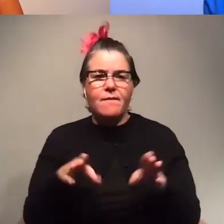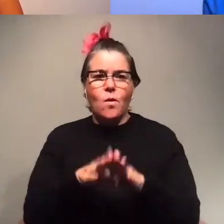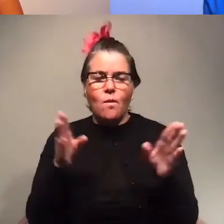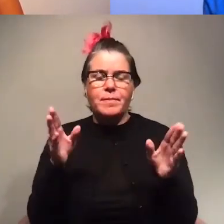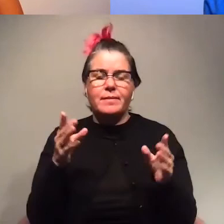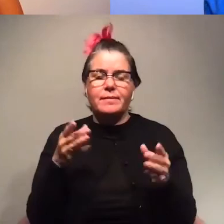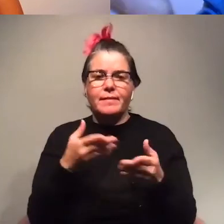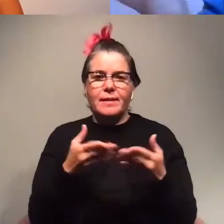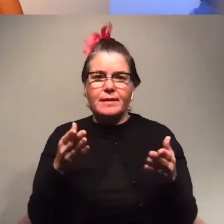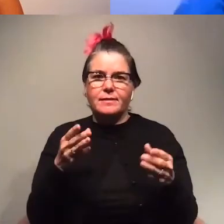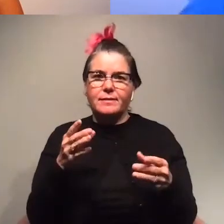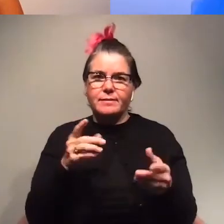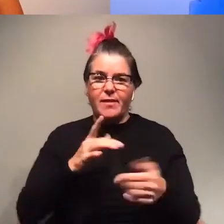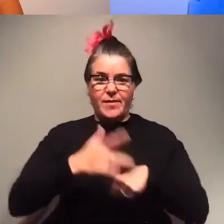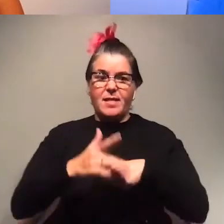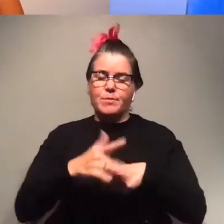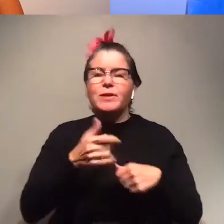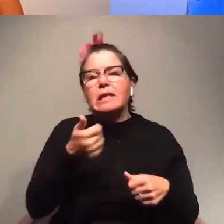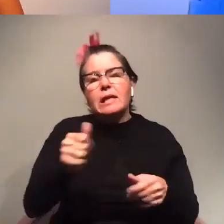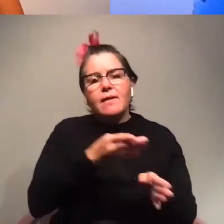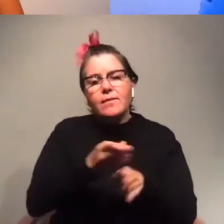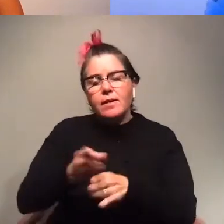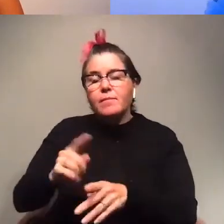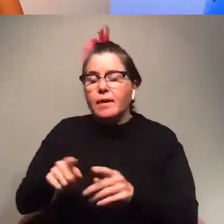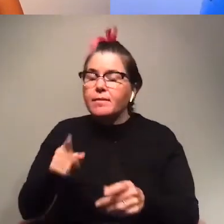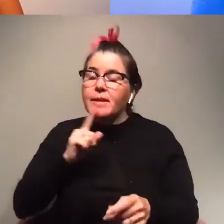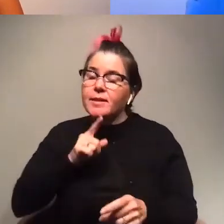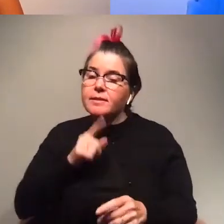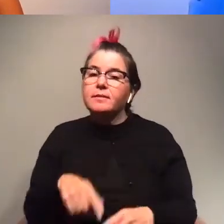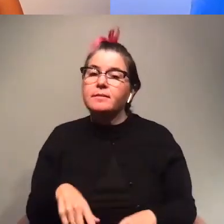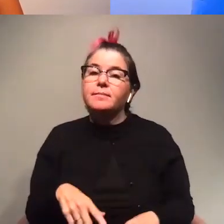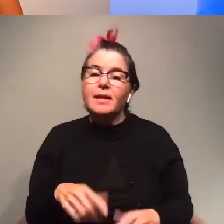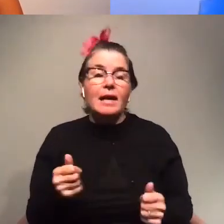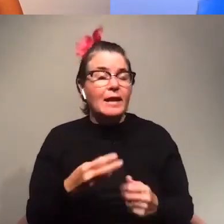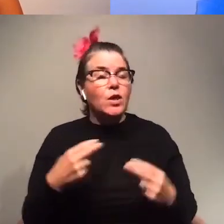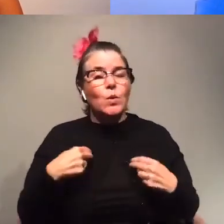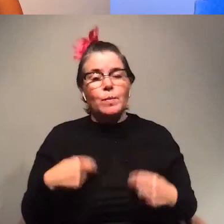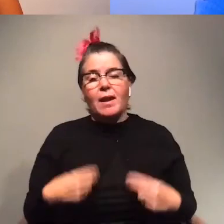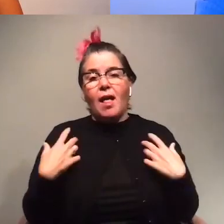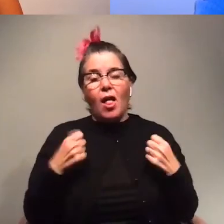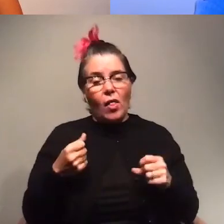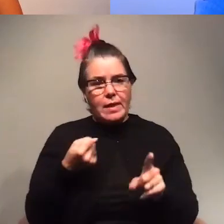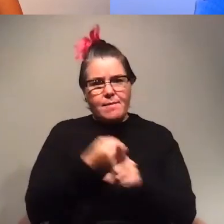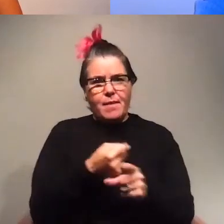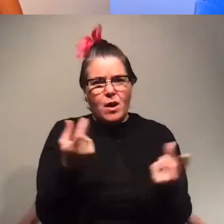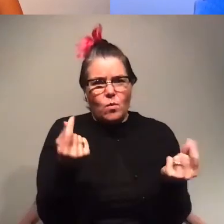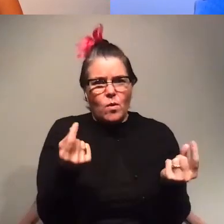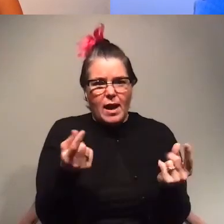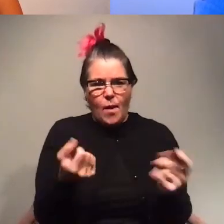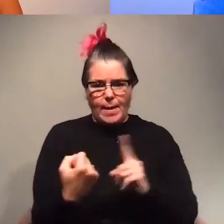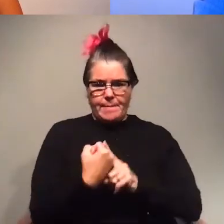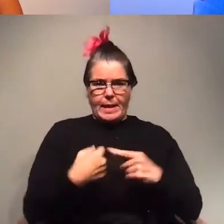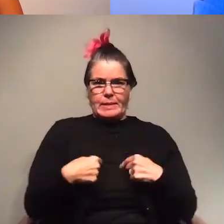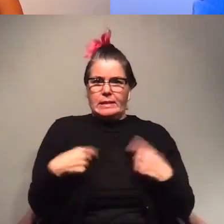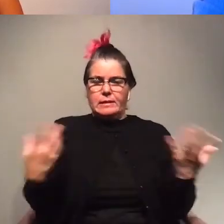type of research for any field. Oh yeah, especially human health effects. I think everyone wants to know, how does that impact me? And